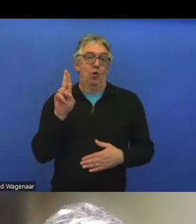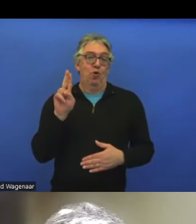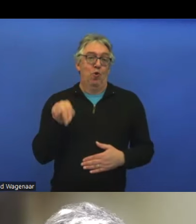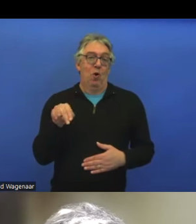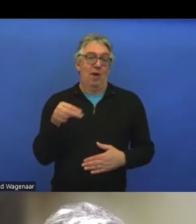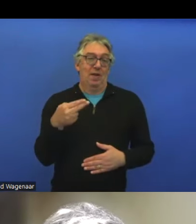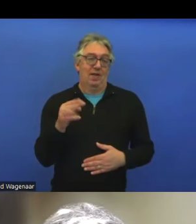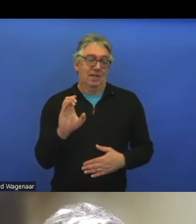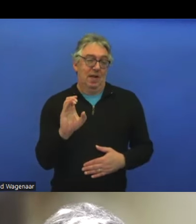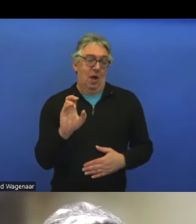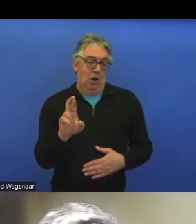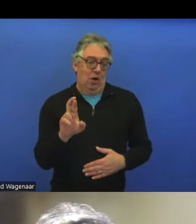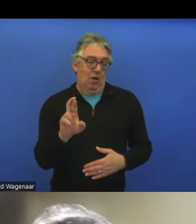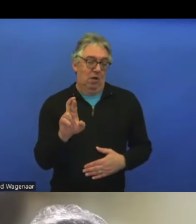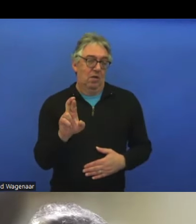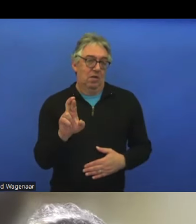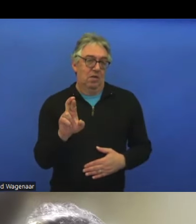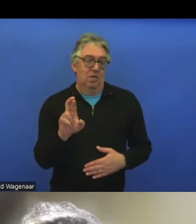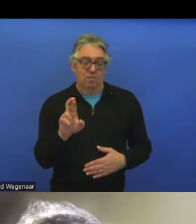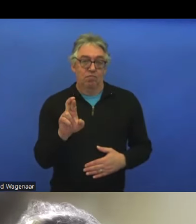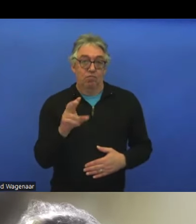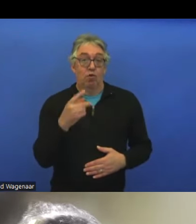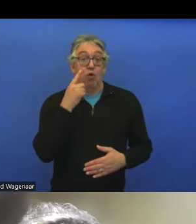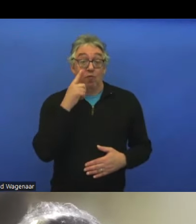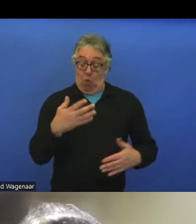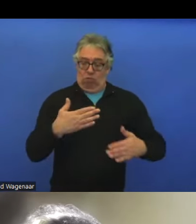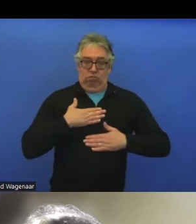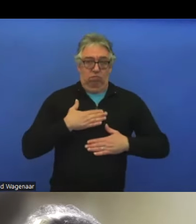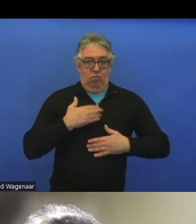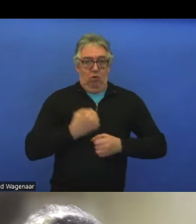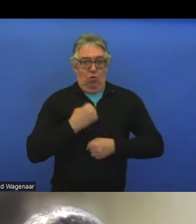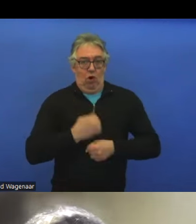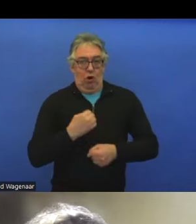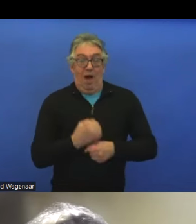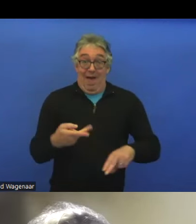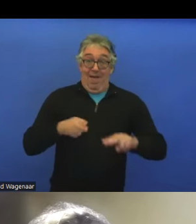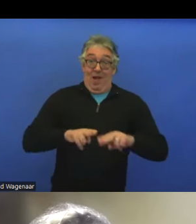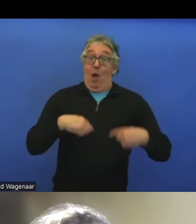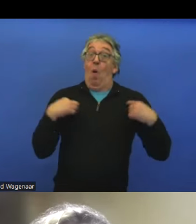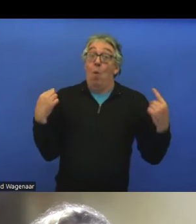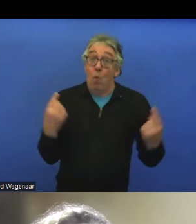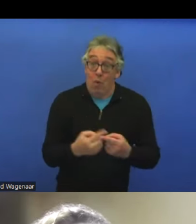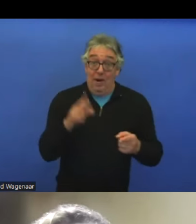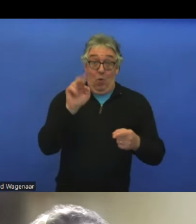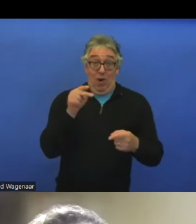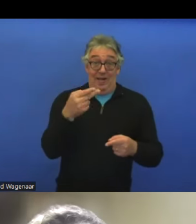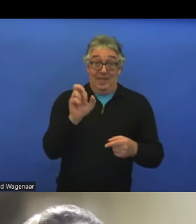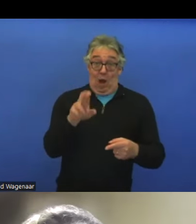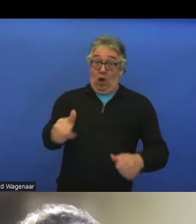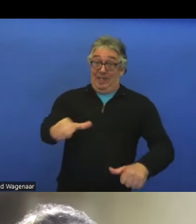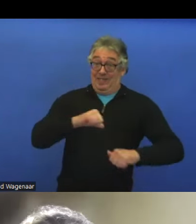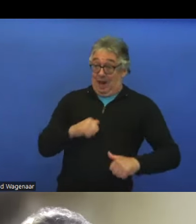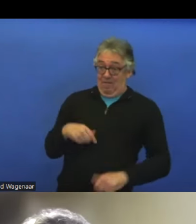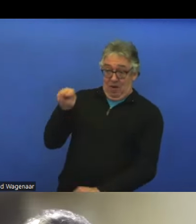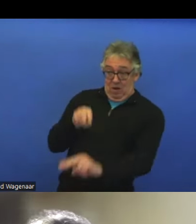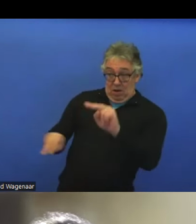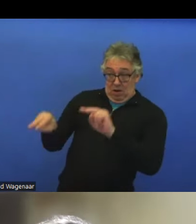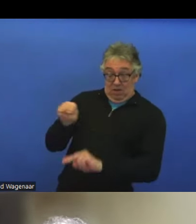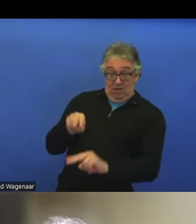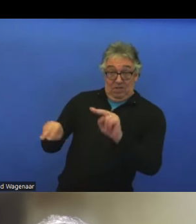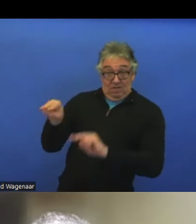just for UNHCR's operation when we adjudicate asylum claims. In state asylum system, I was